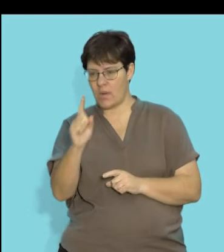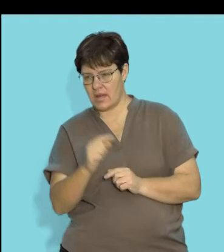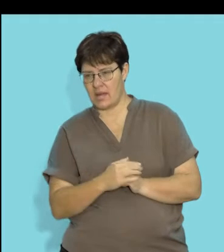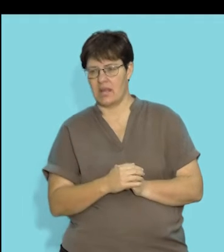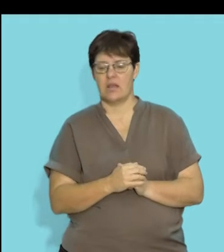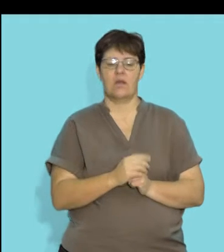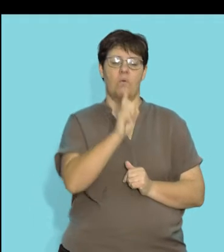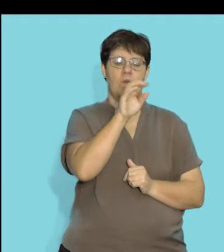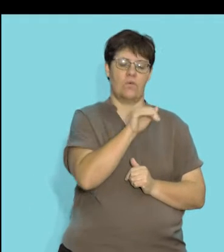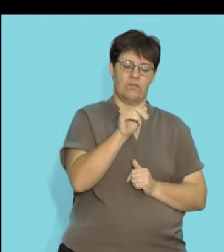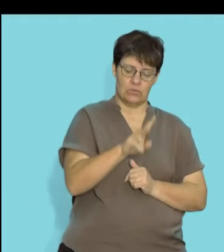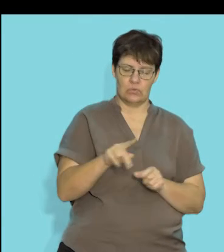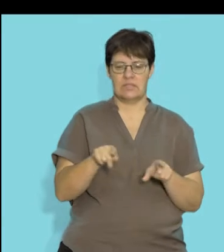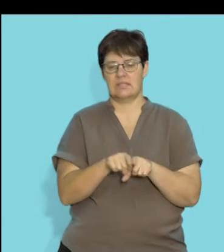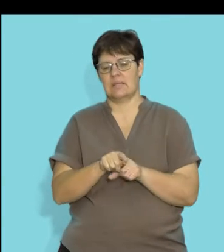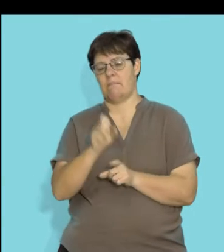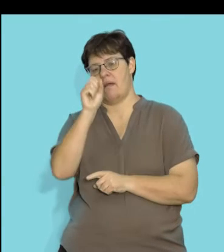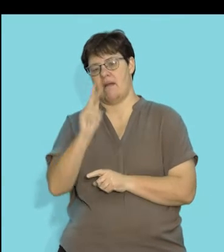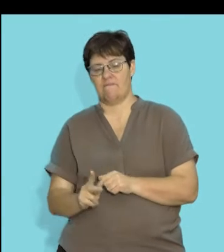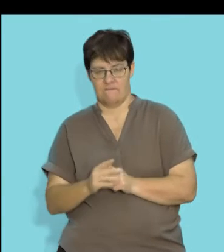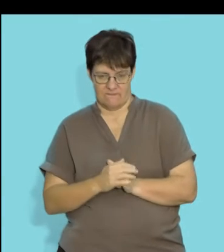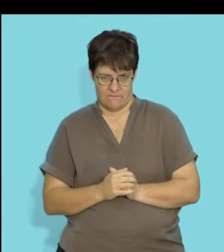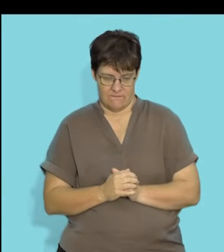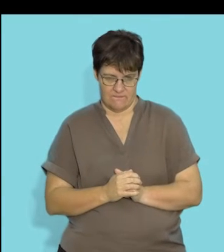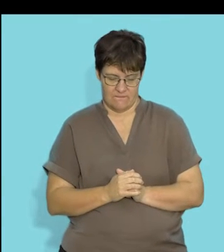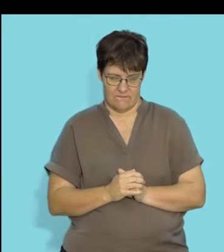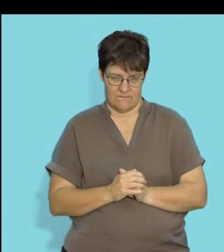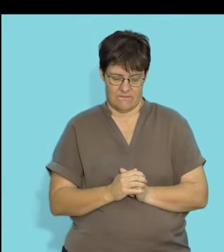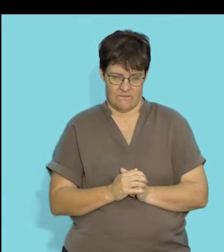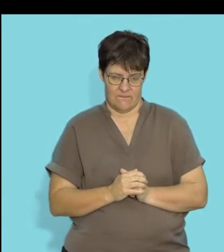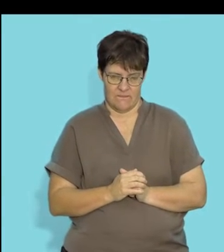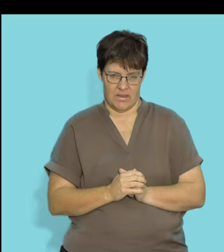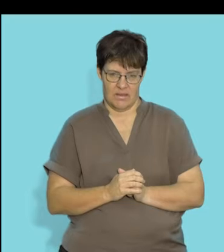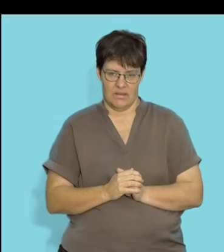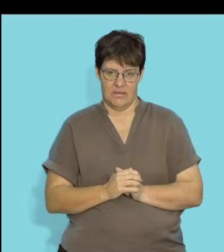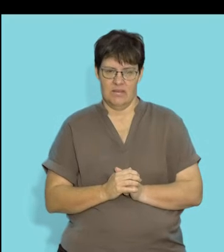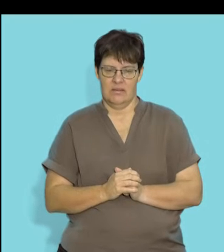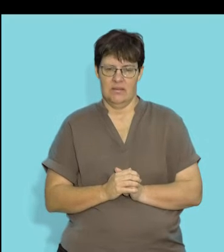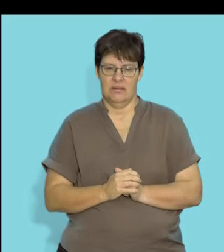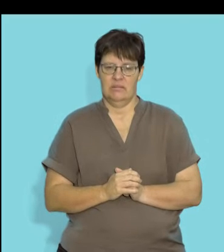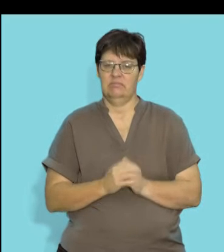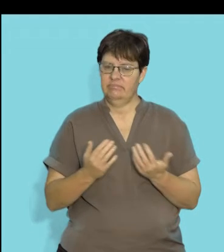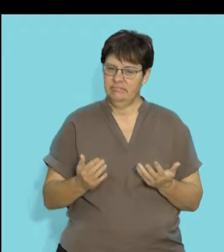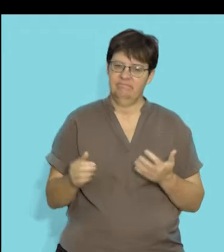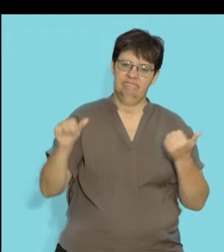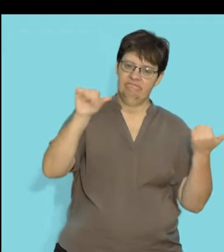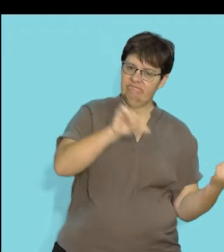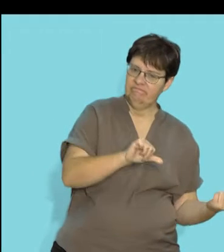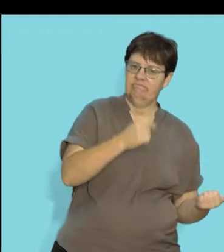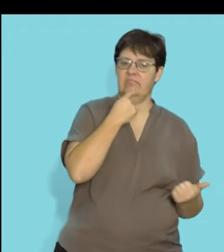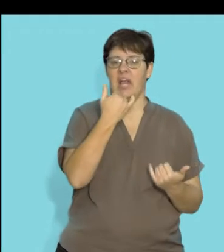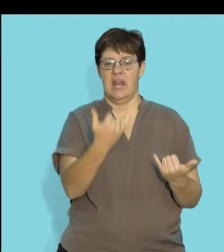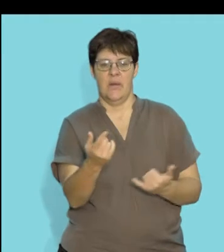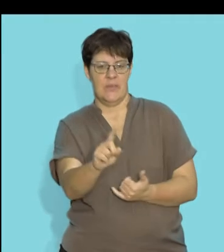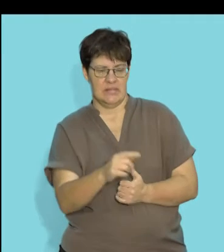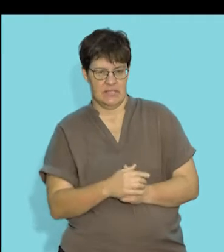just be 1. 1 over 2 will just be strictly 1 over 2. Now, just to quickly go back to what I